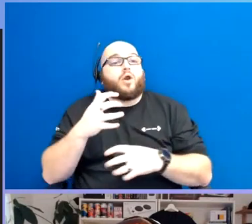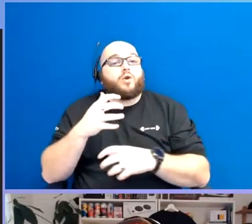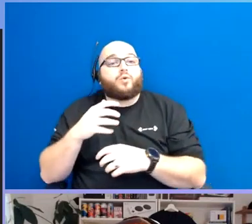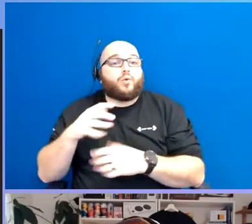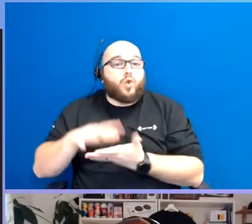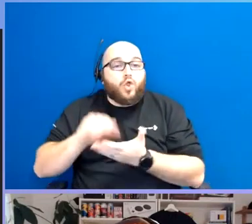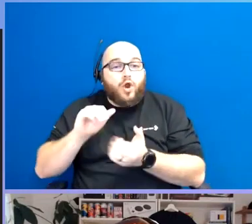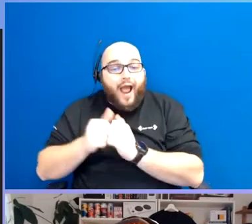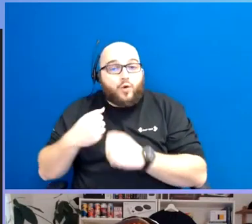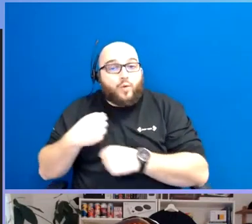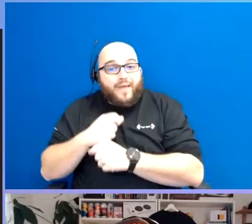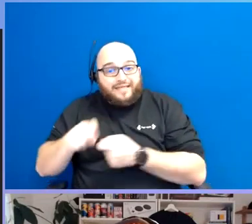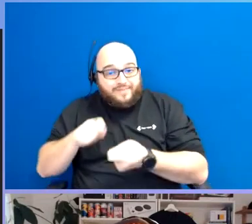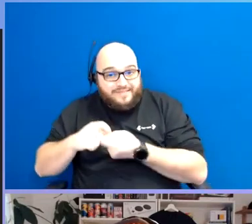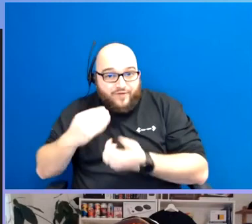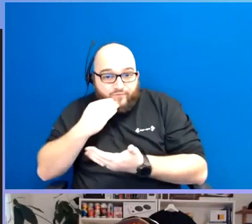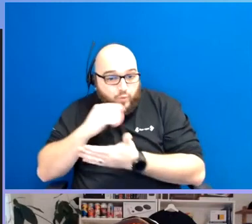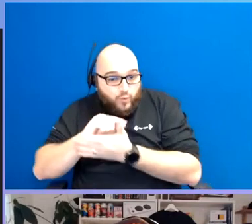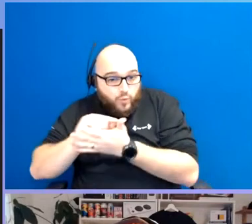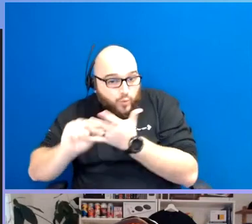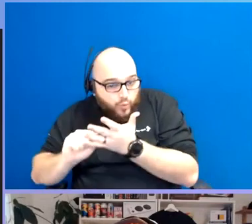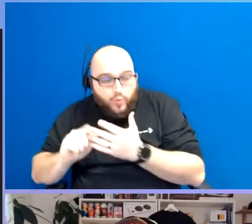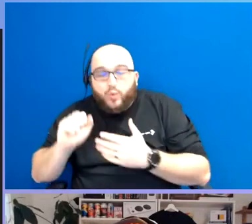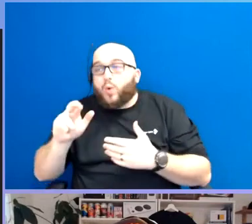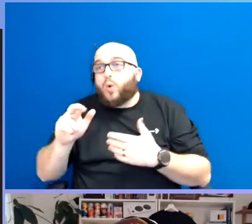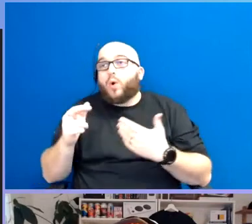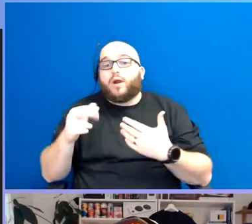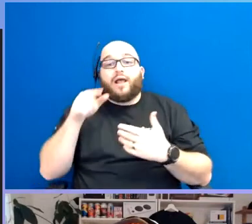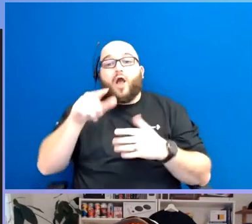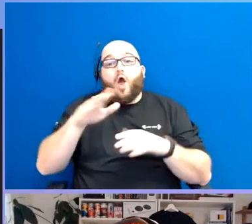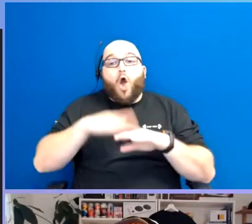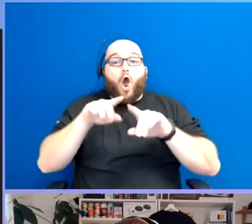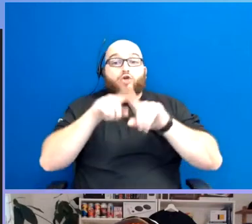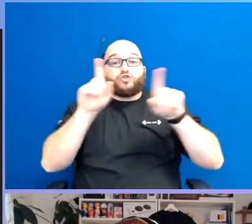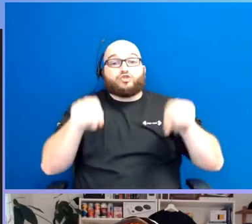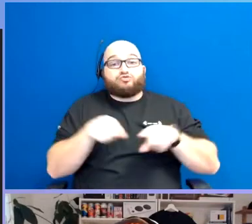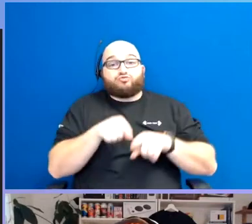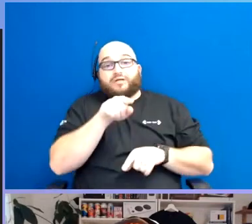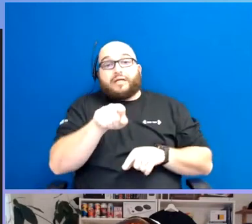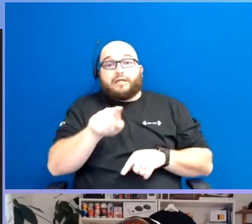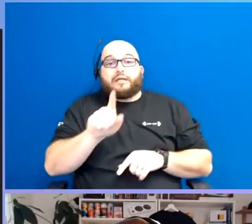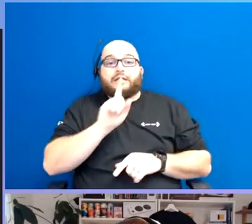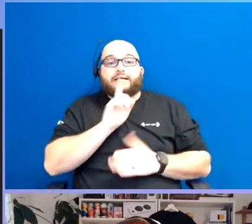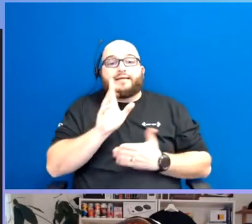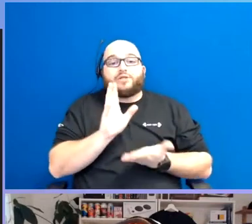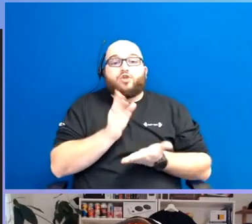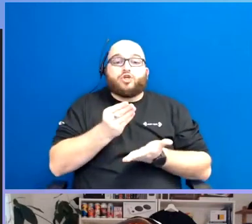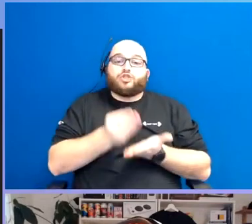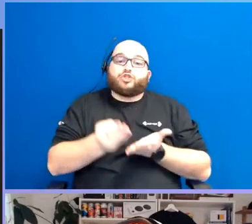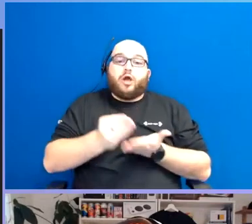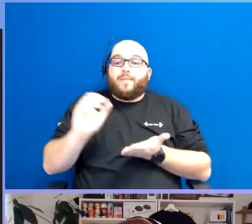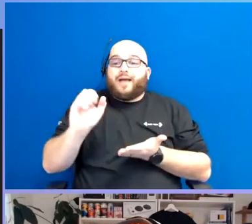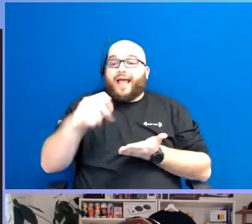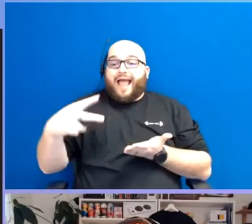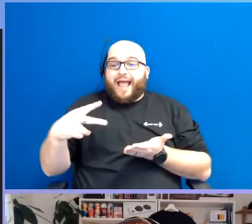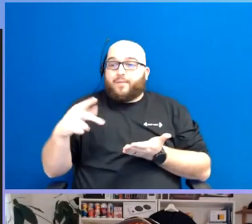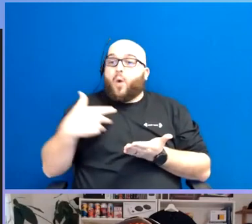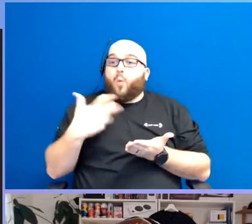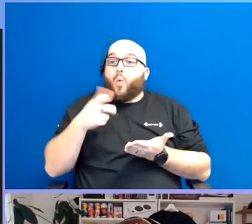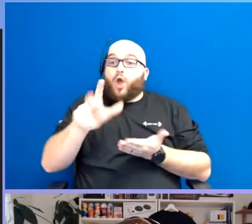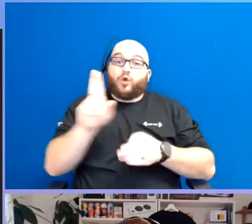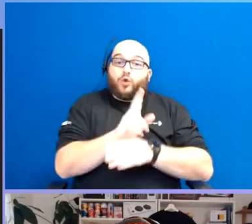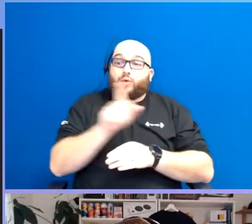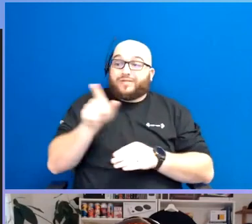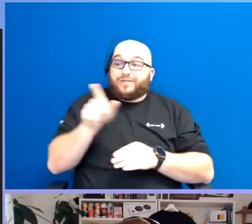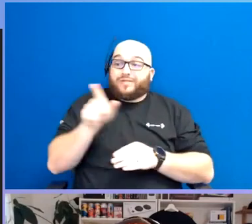or in this case, on screen is the shopping app that they want you to use.